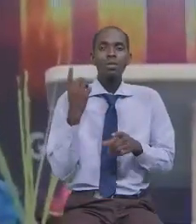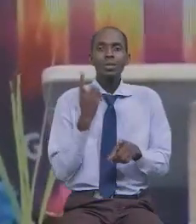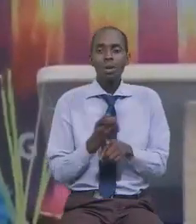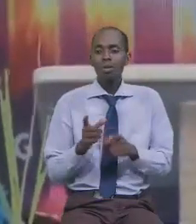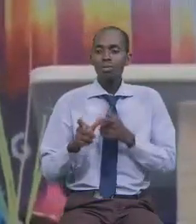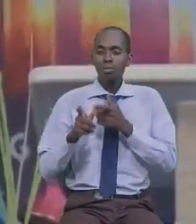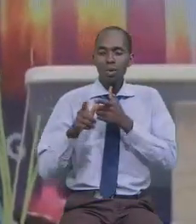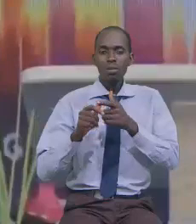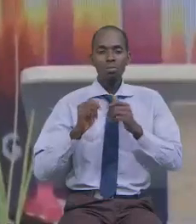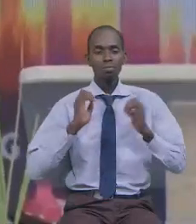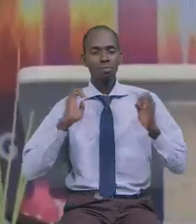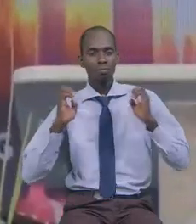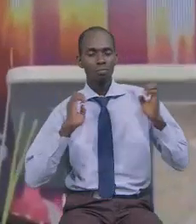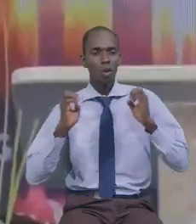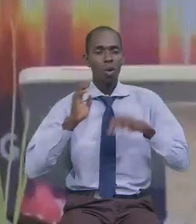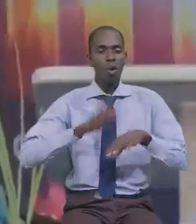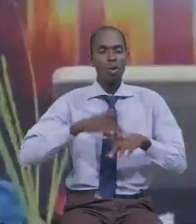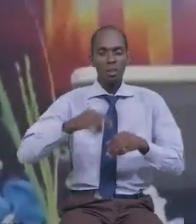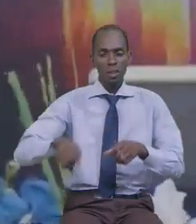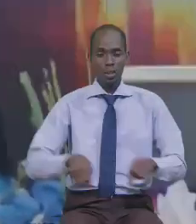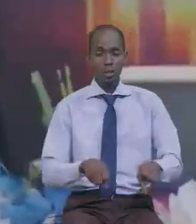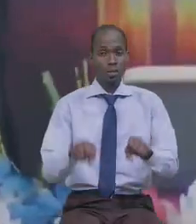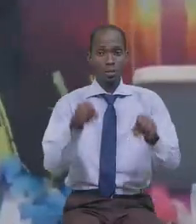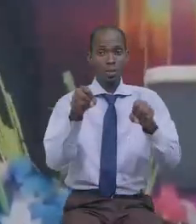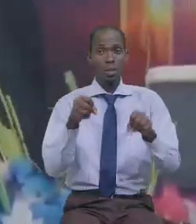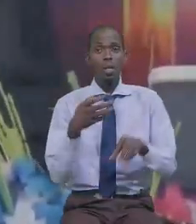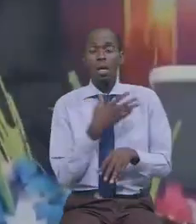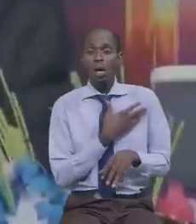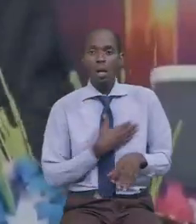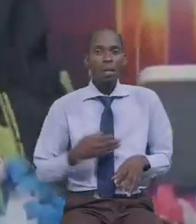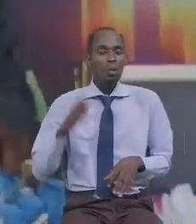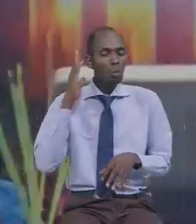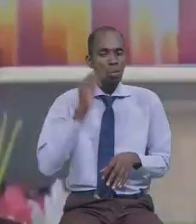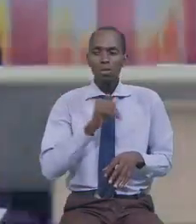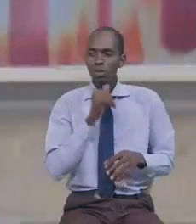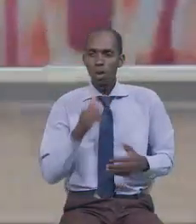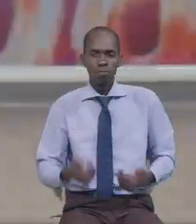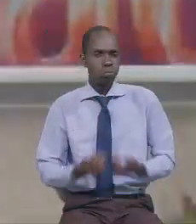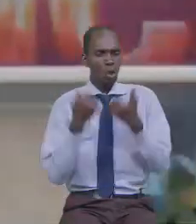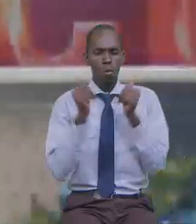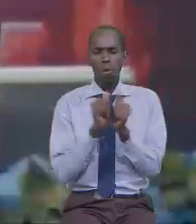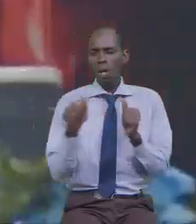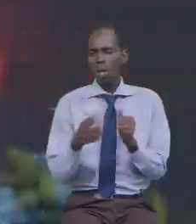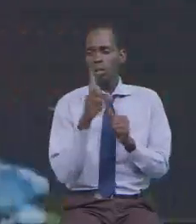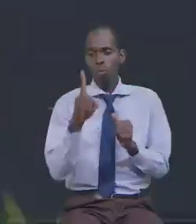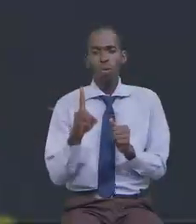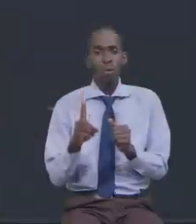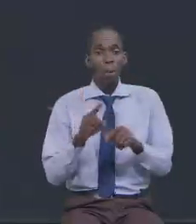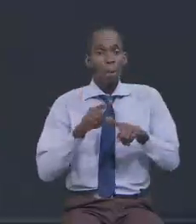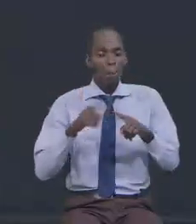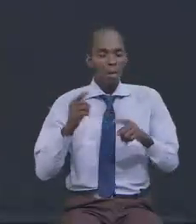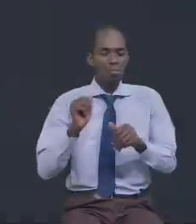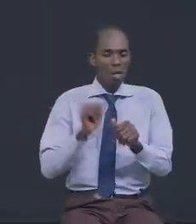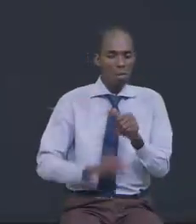street, doing exercise. And she couldn't compete with anybody. But day by day, she practiced